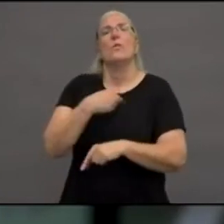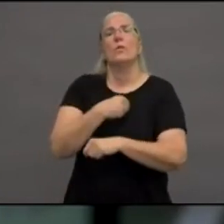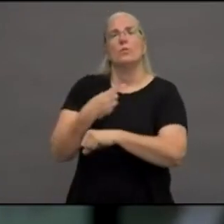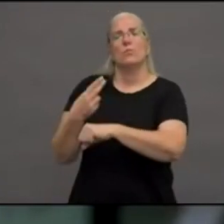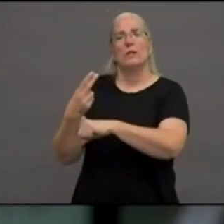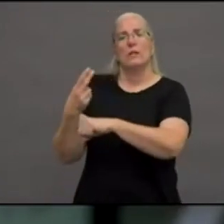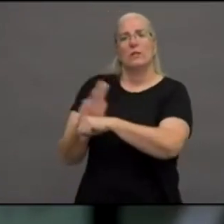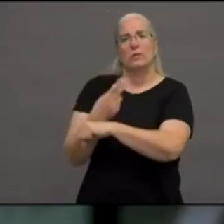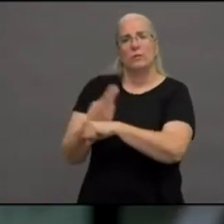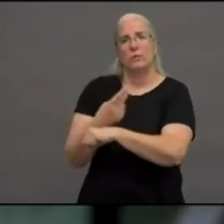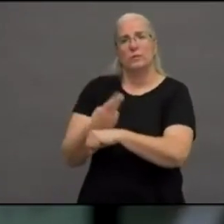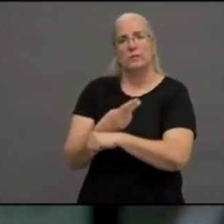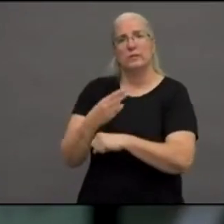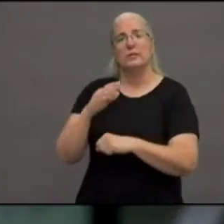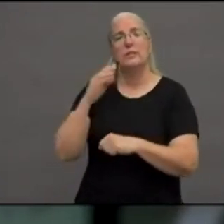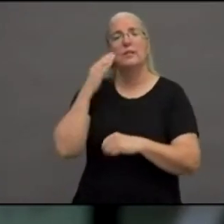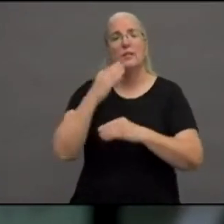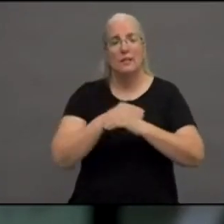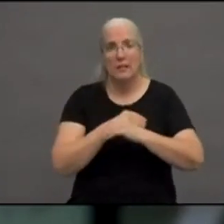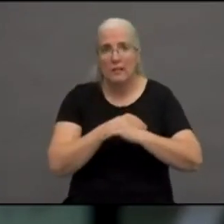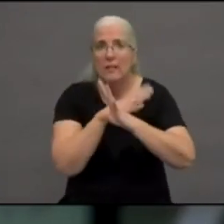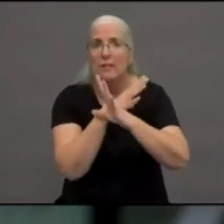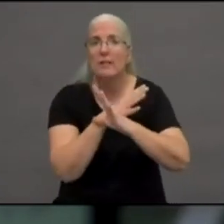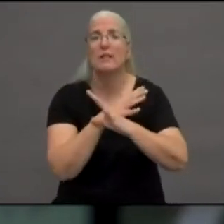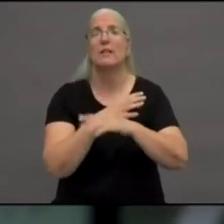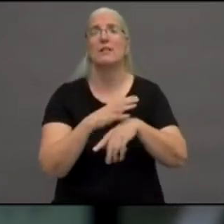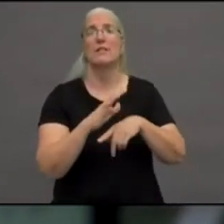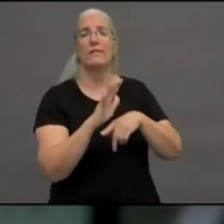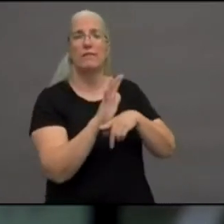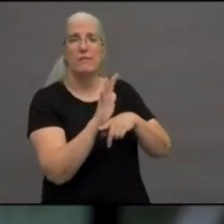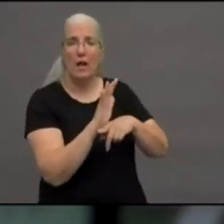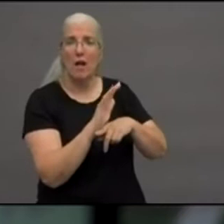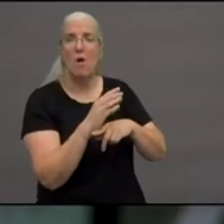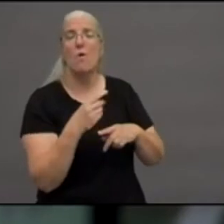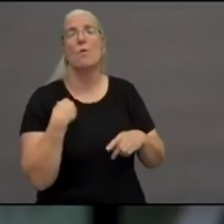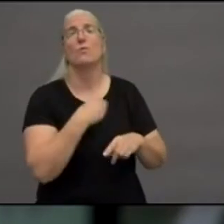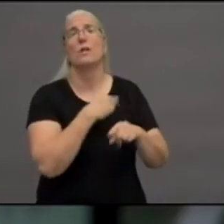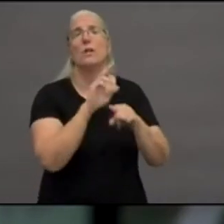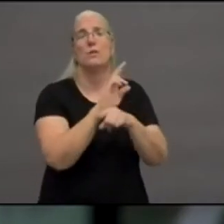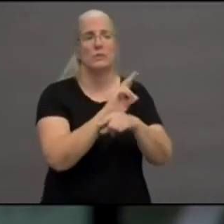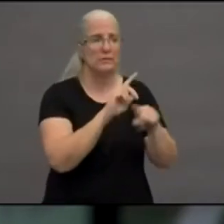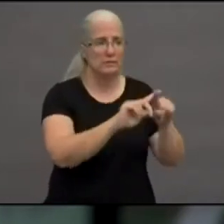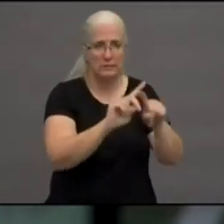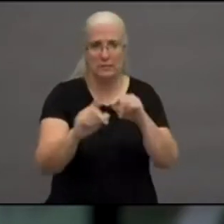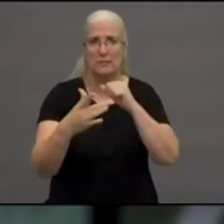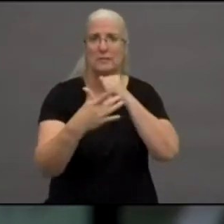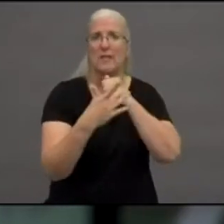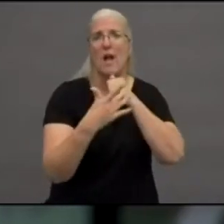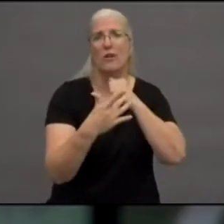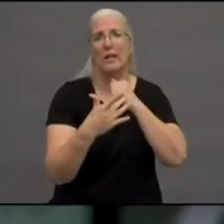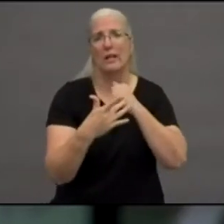video chats and use of technology, and